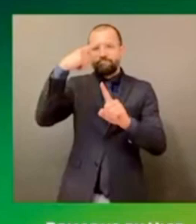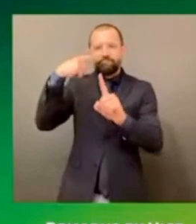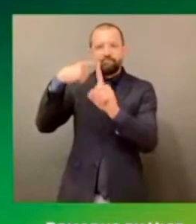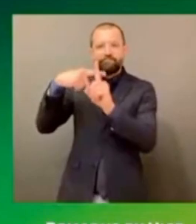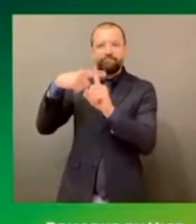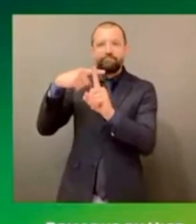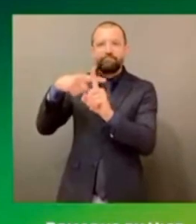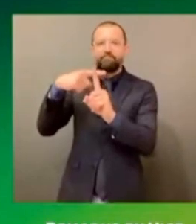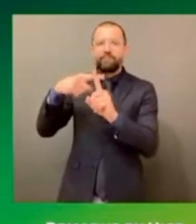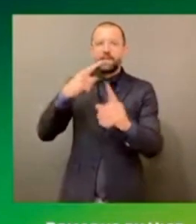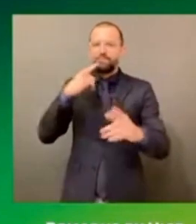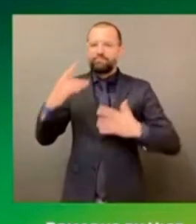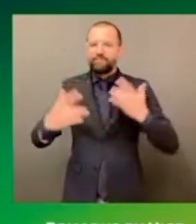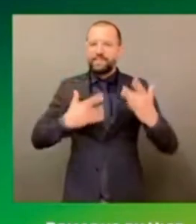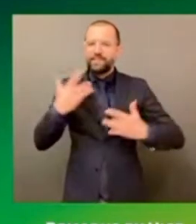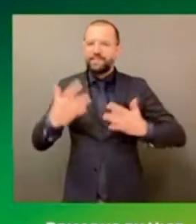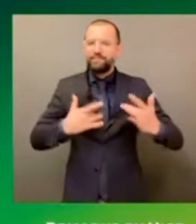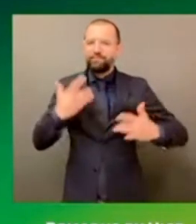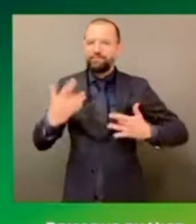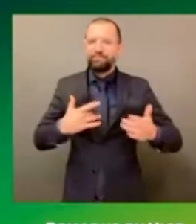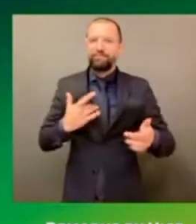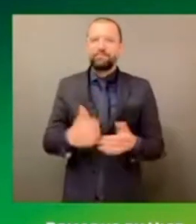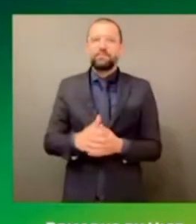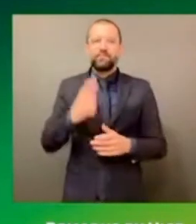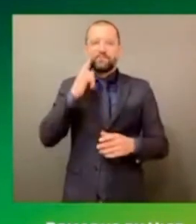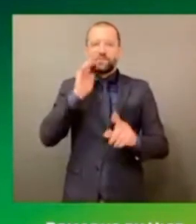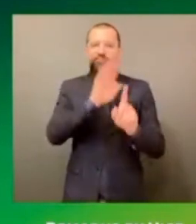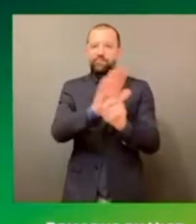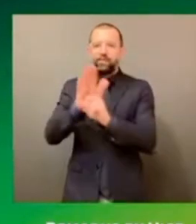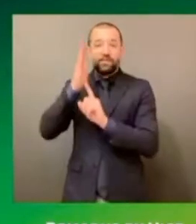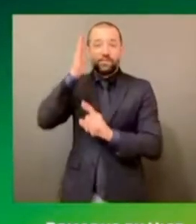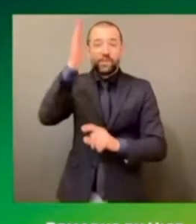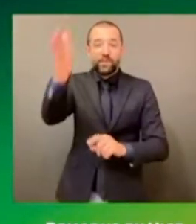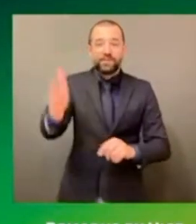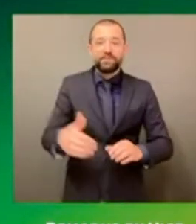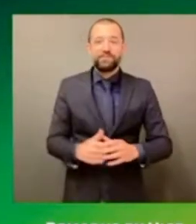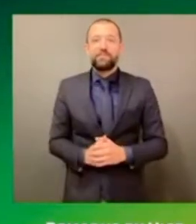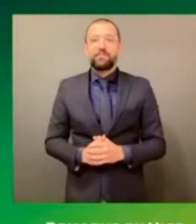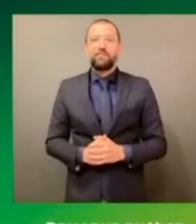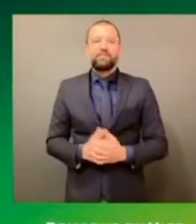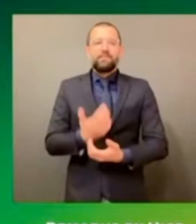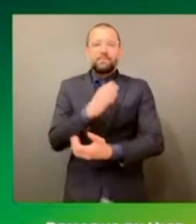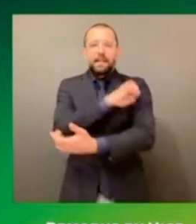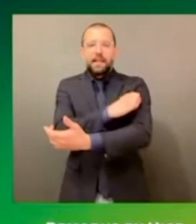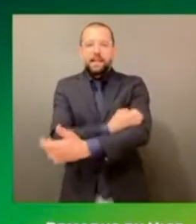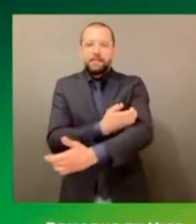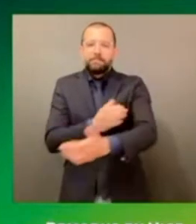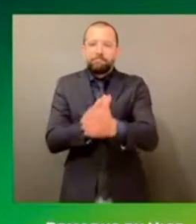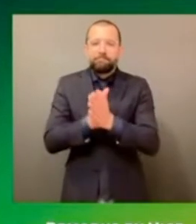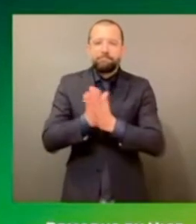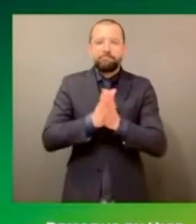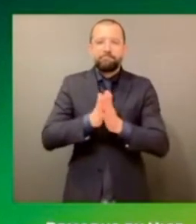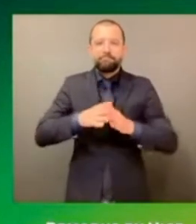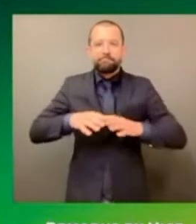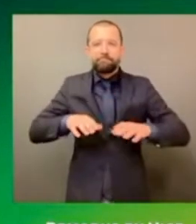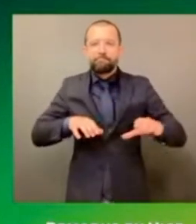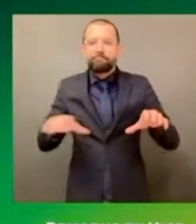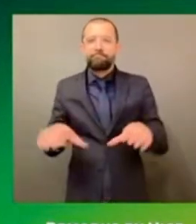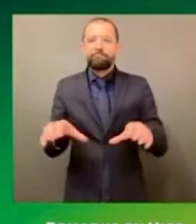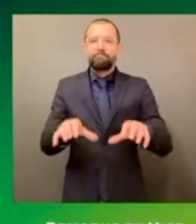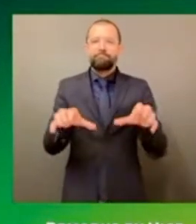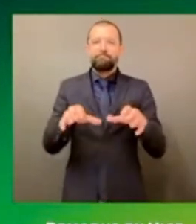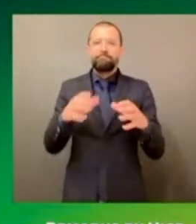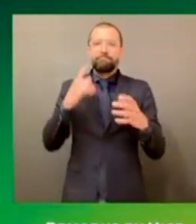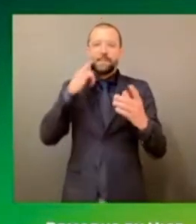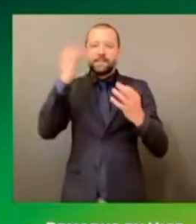excited about this future. The energy, the dynamism, and the